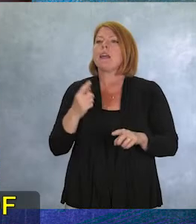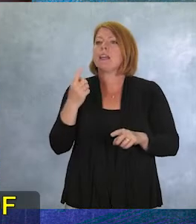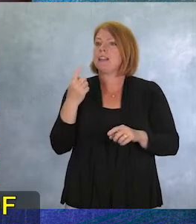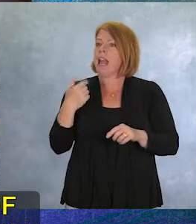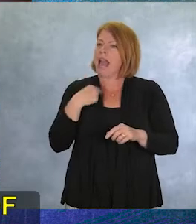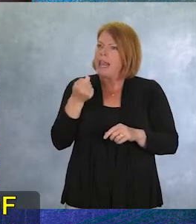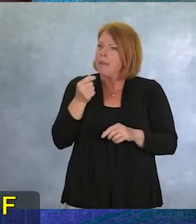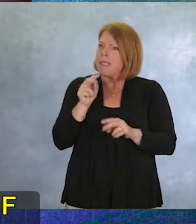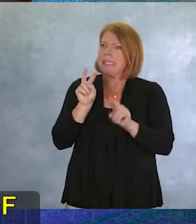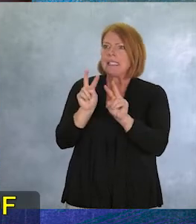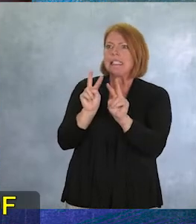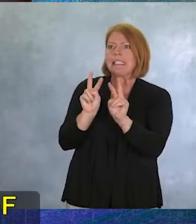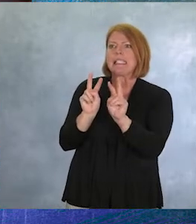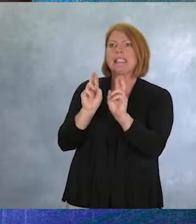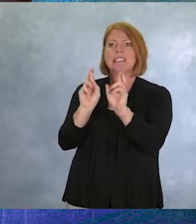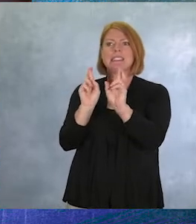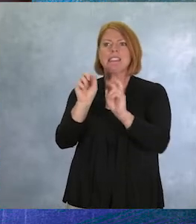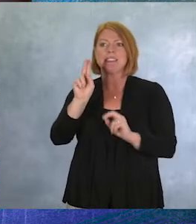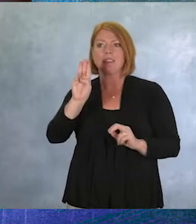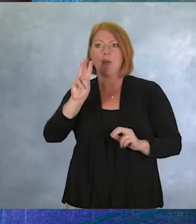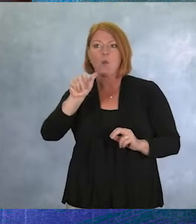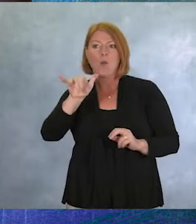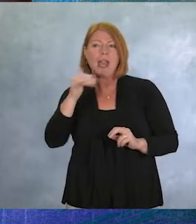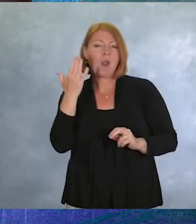kind of holding out for is Subway. I